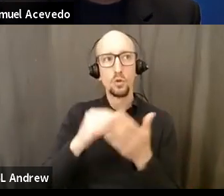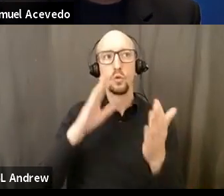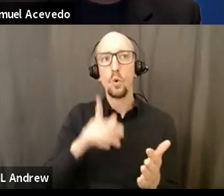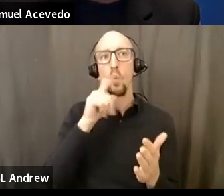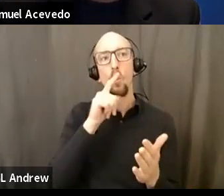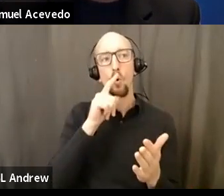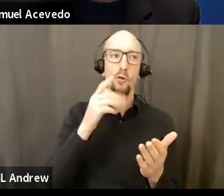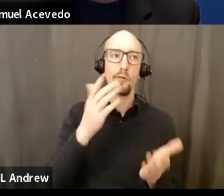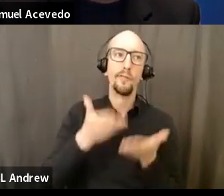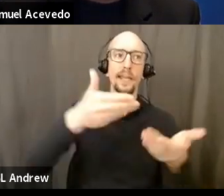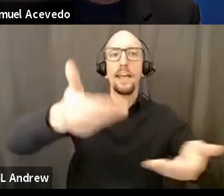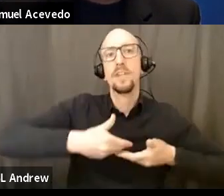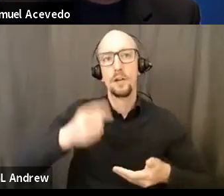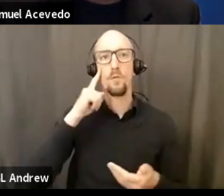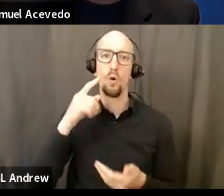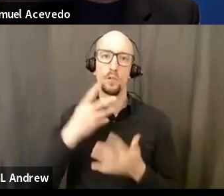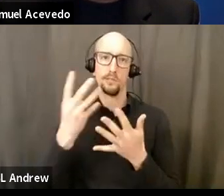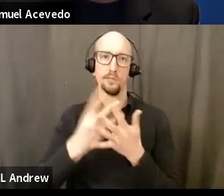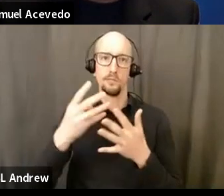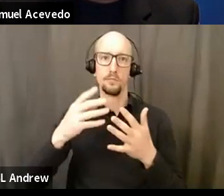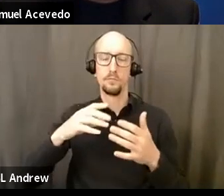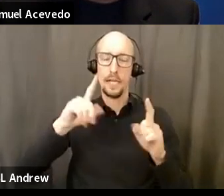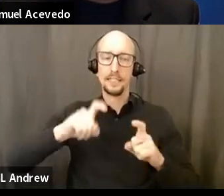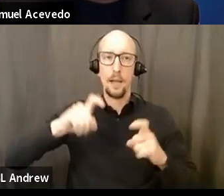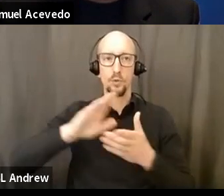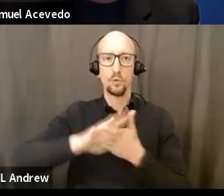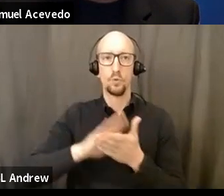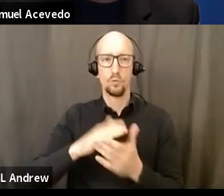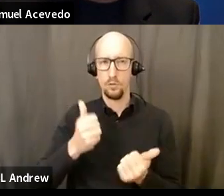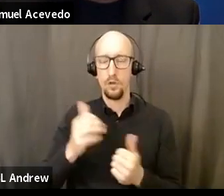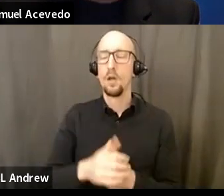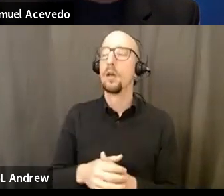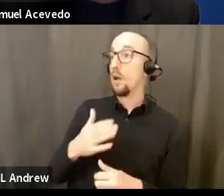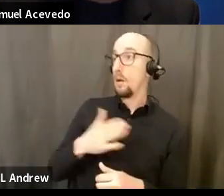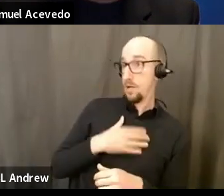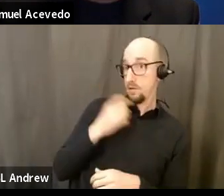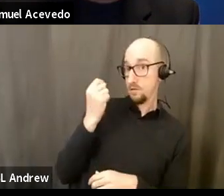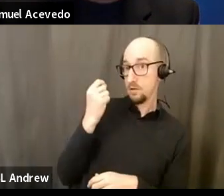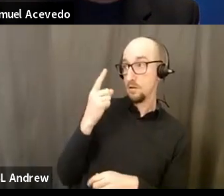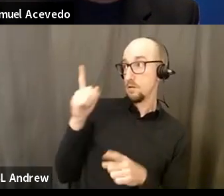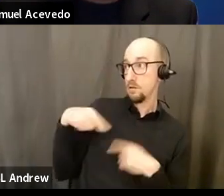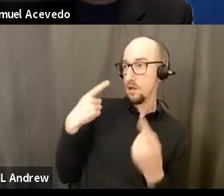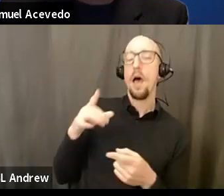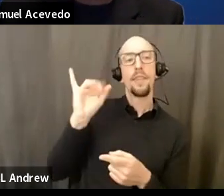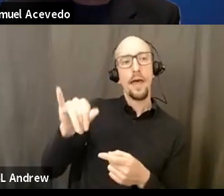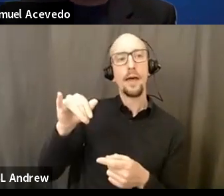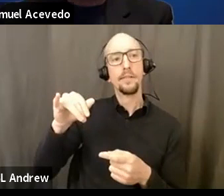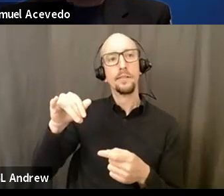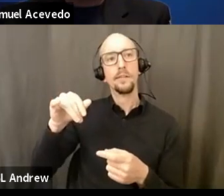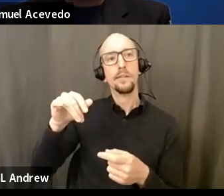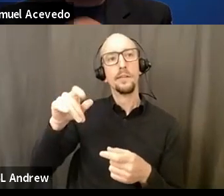received invitation? The only thing that I can say is that in terms of what I've seen so far is for BPS.